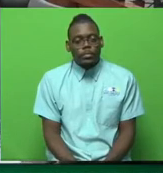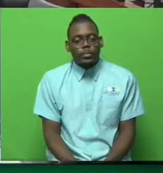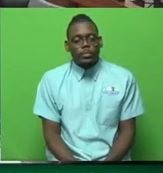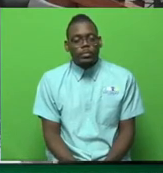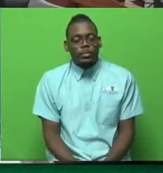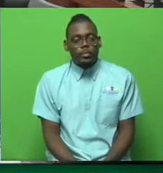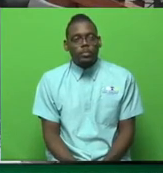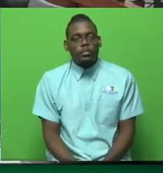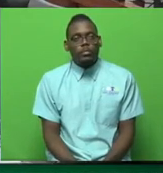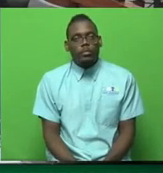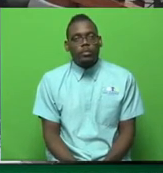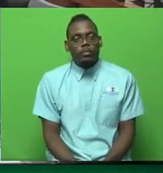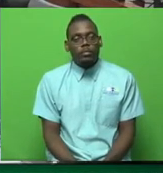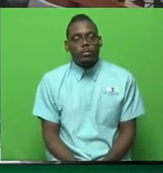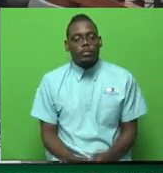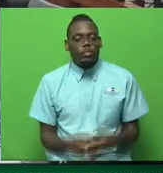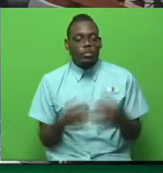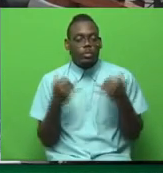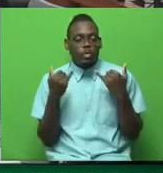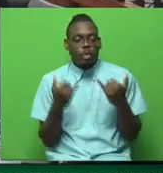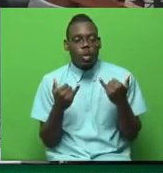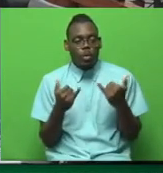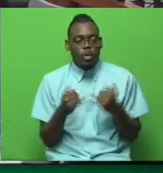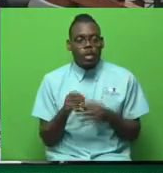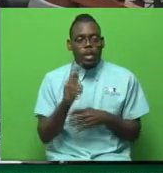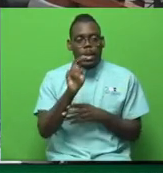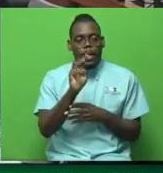I know recognize the member for tabakiti